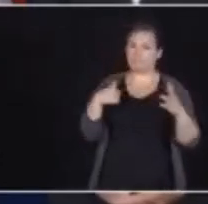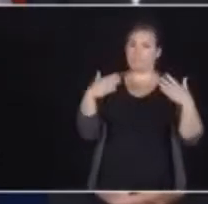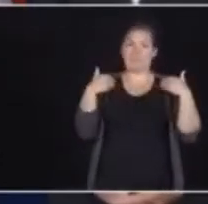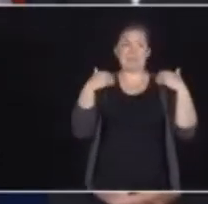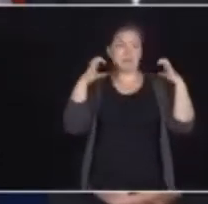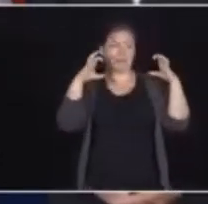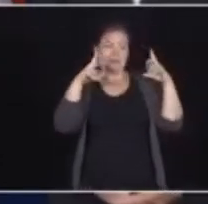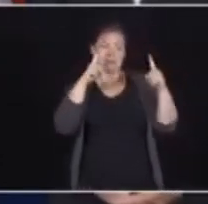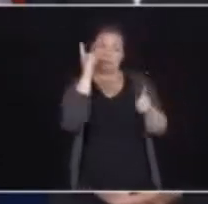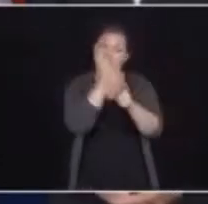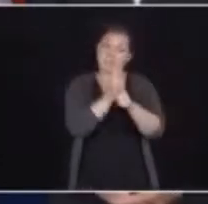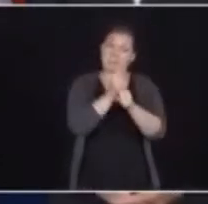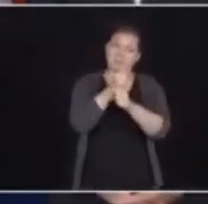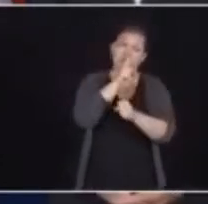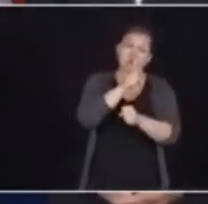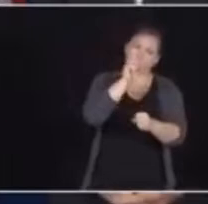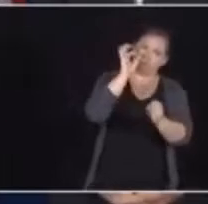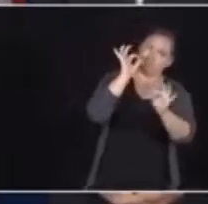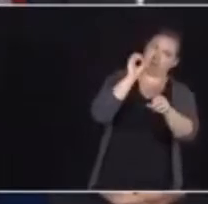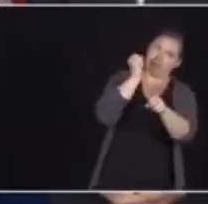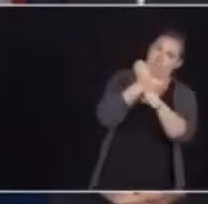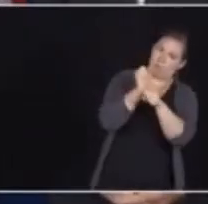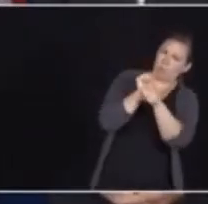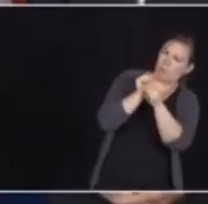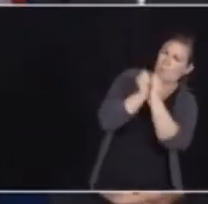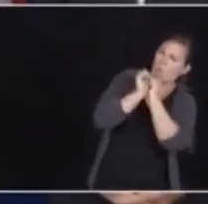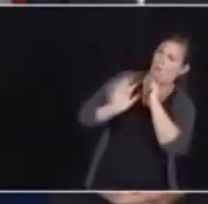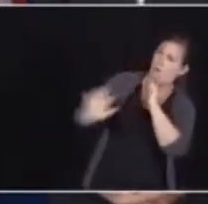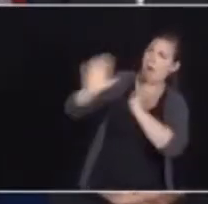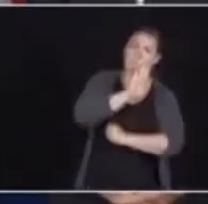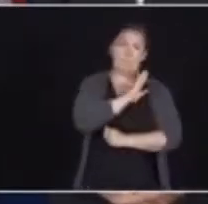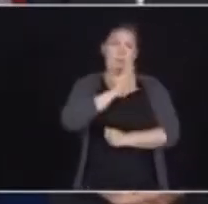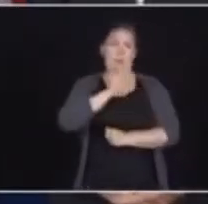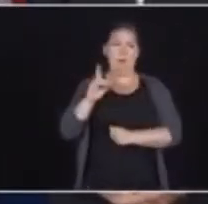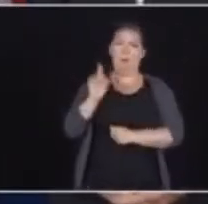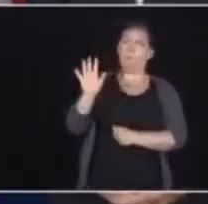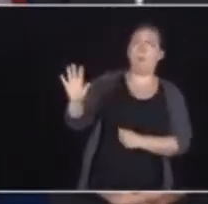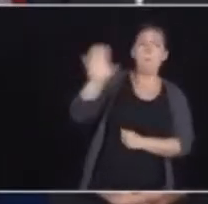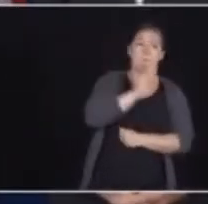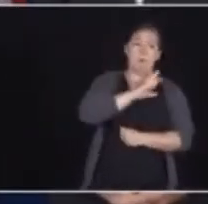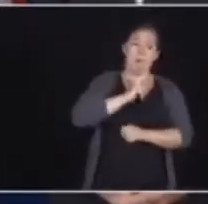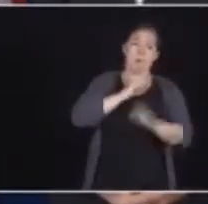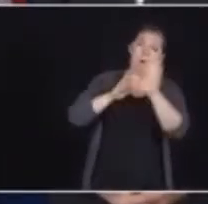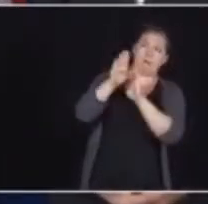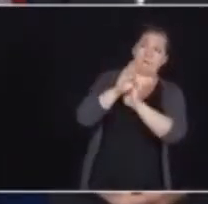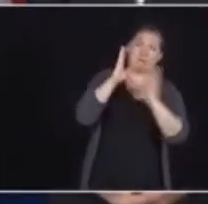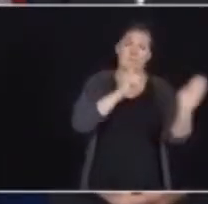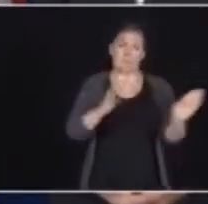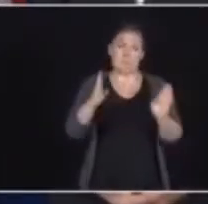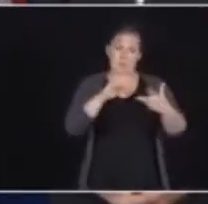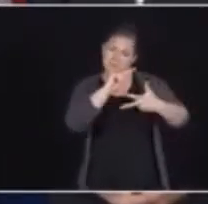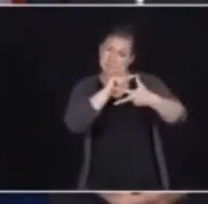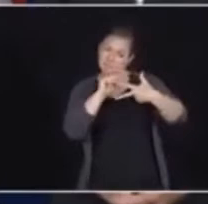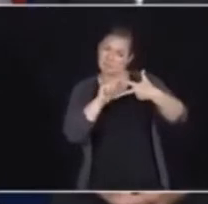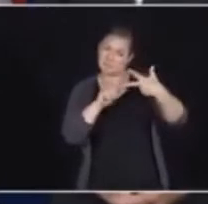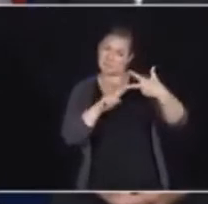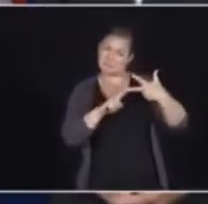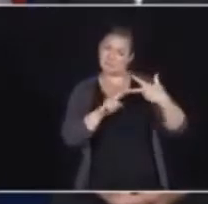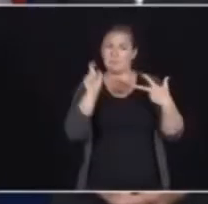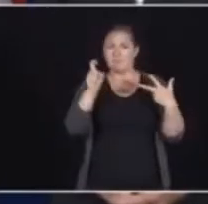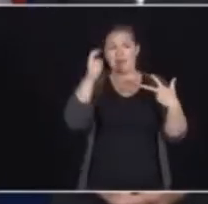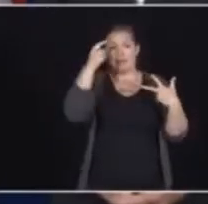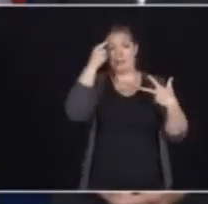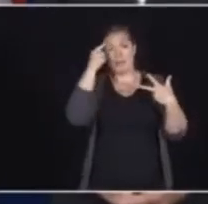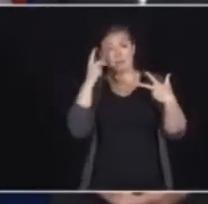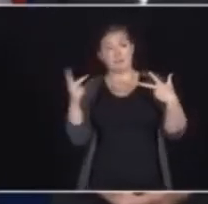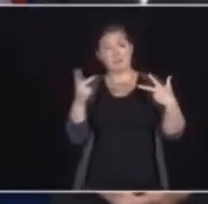with the boards and allowing them to come up with different ideas. And we always have to look at the worst case scenario. God forbid we get